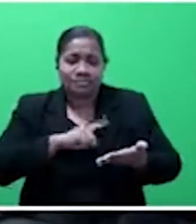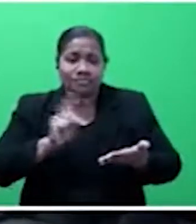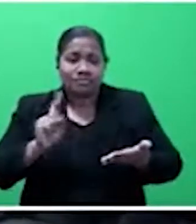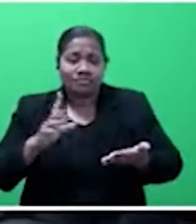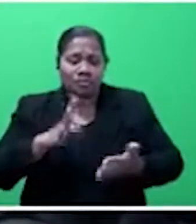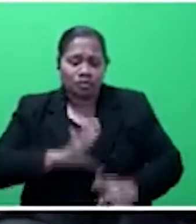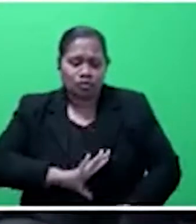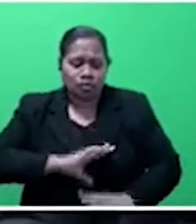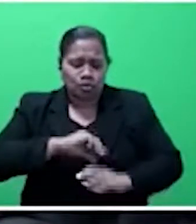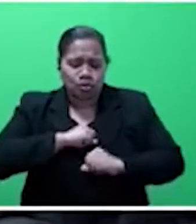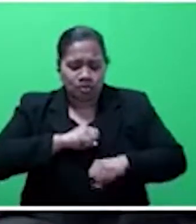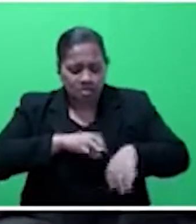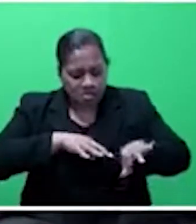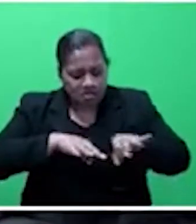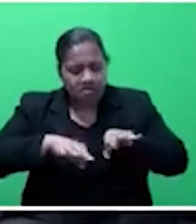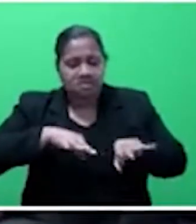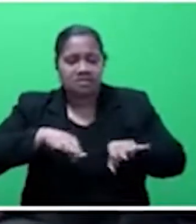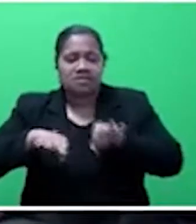future.